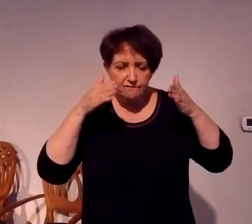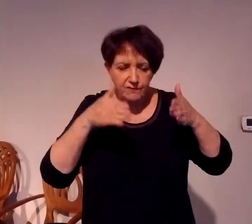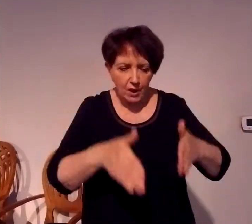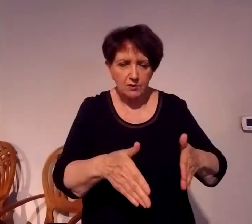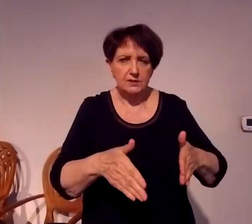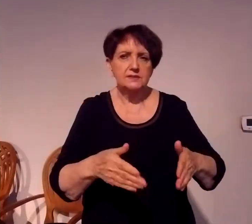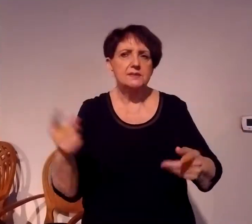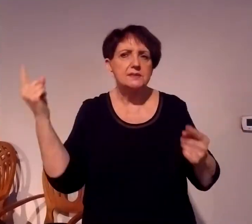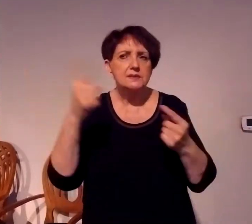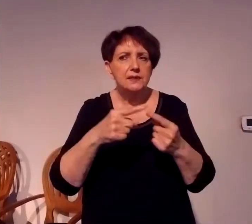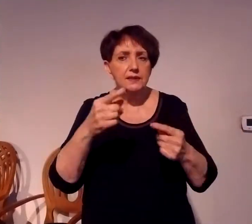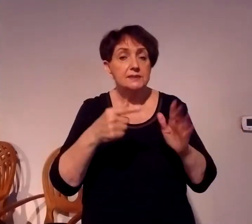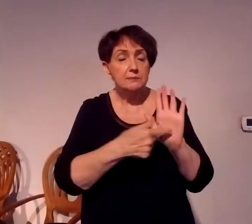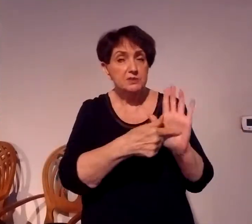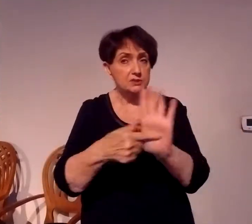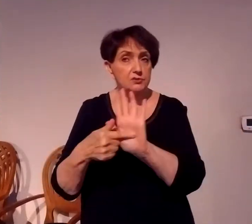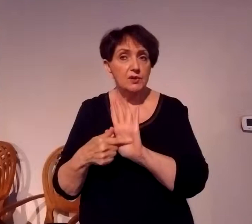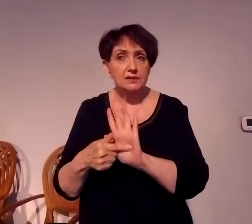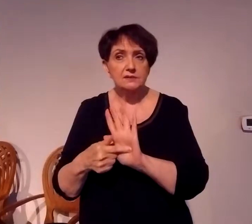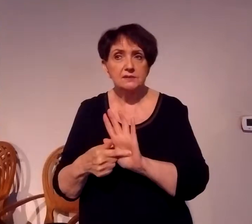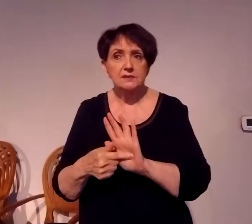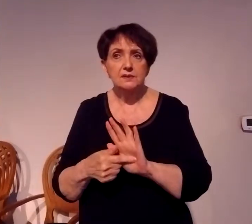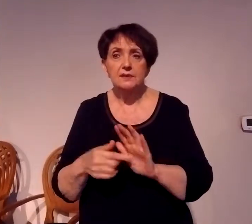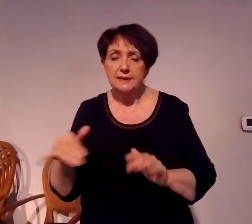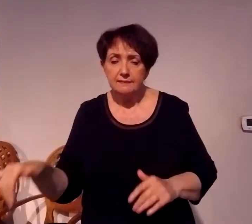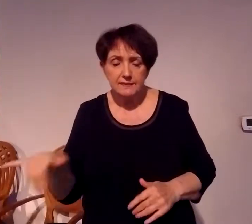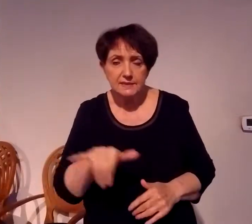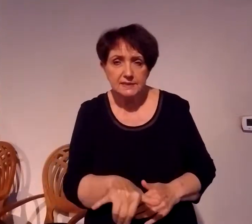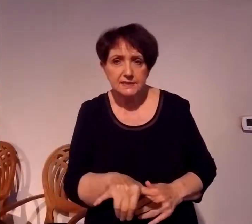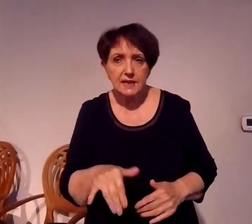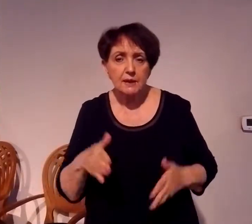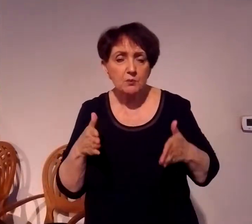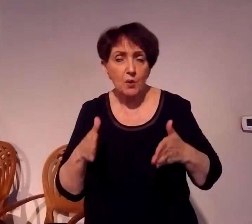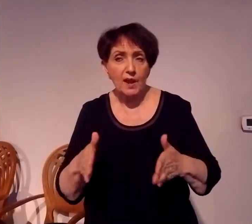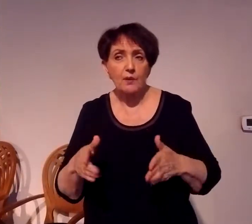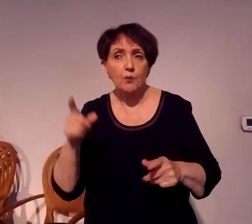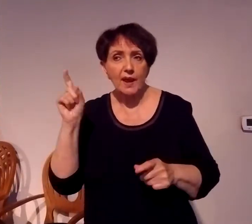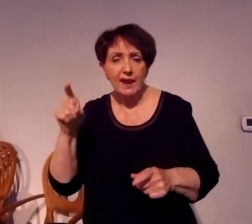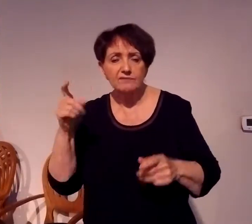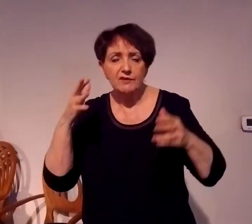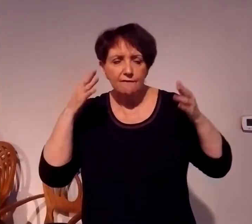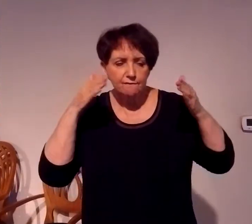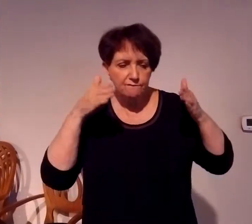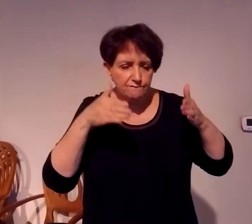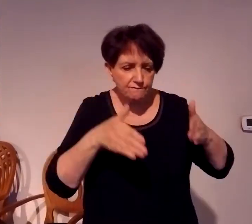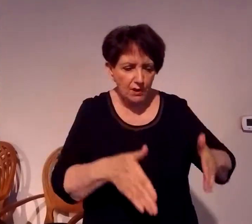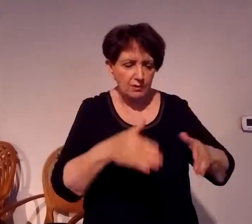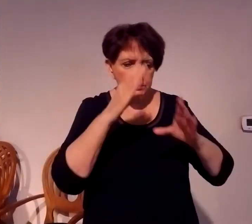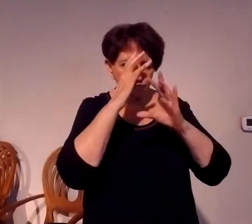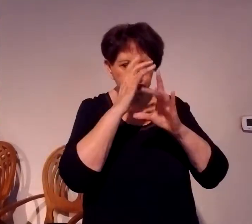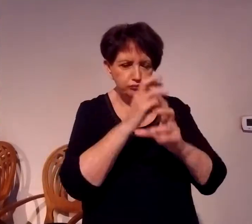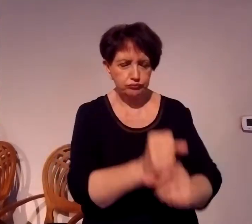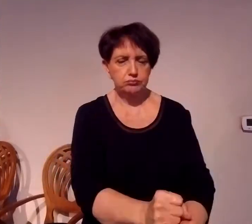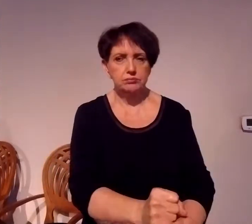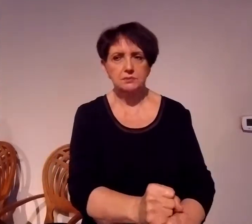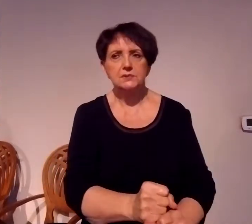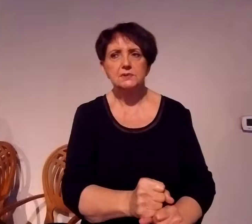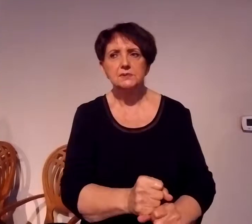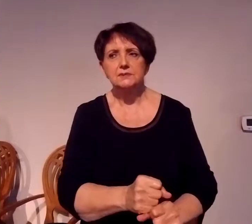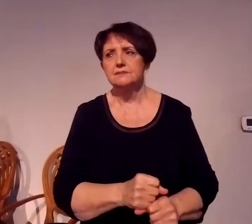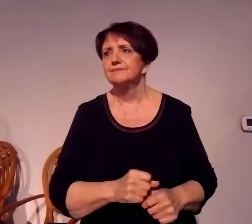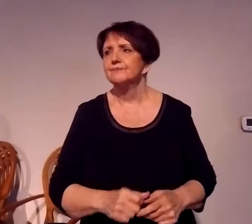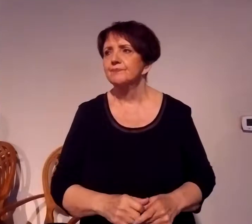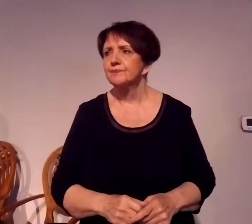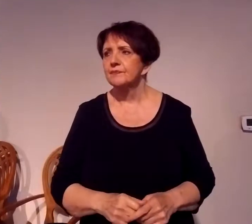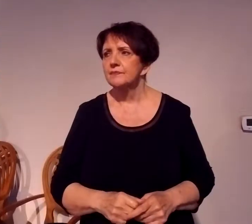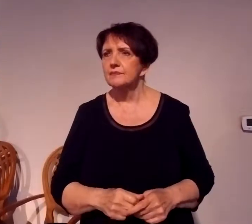it demonstrates. And in the same fashion, we have to focus like a laser on that thing which is ours